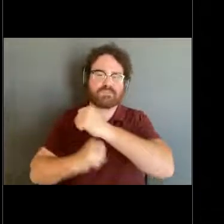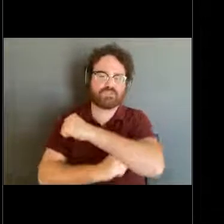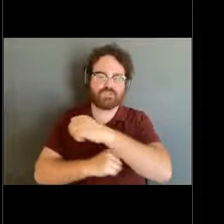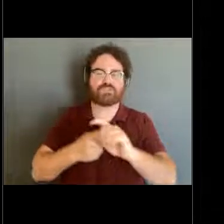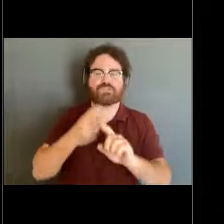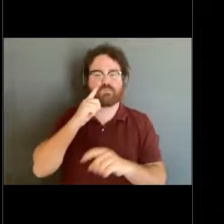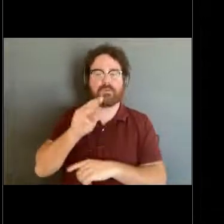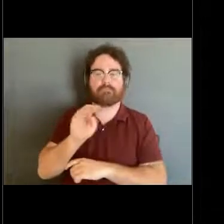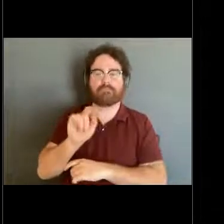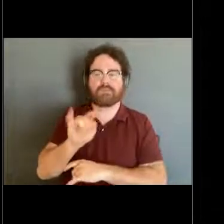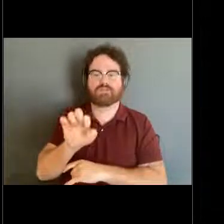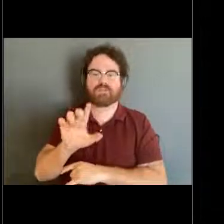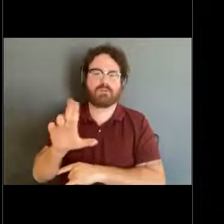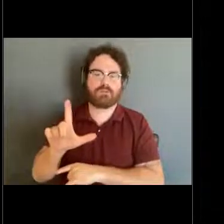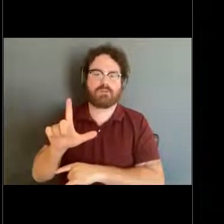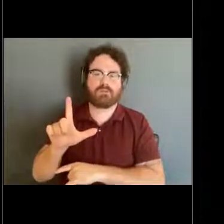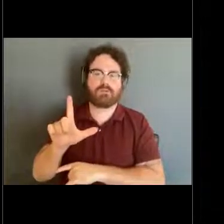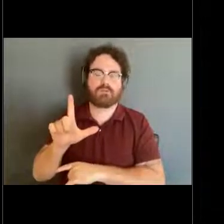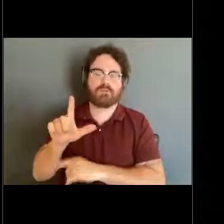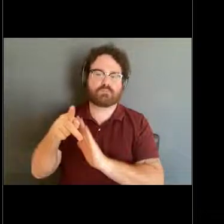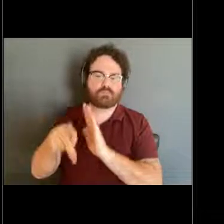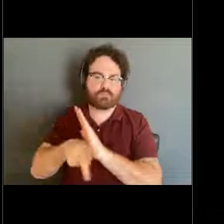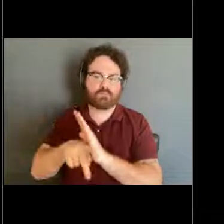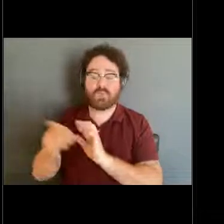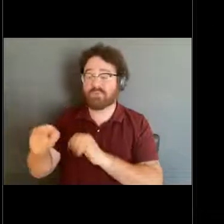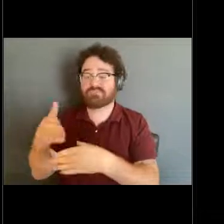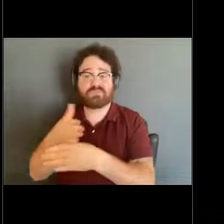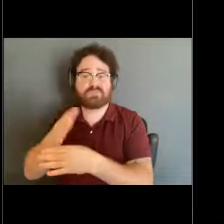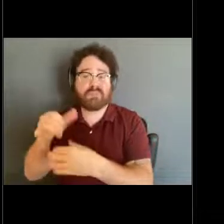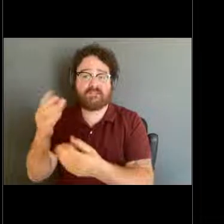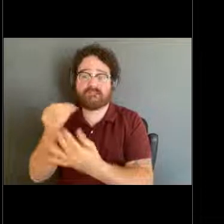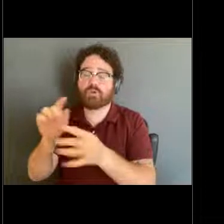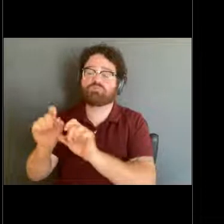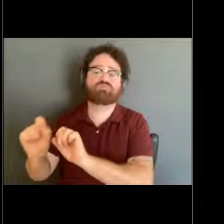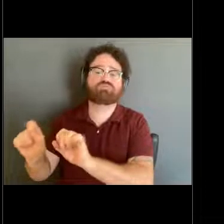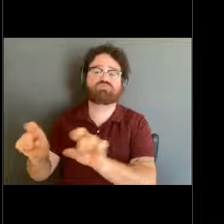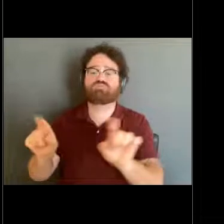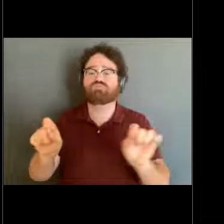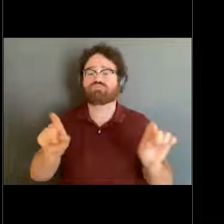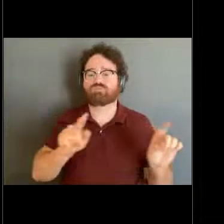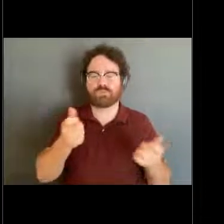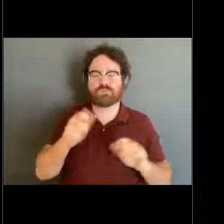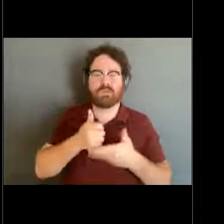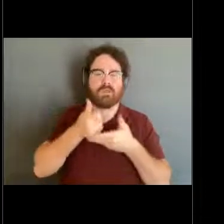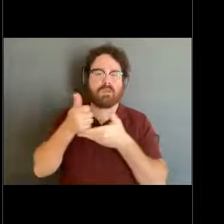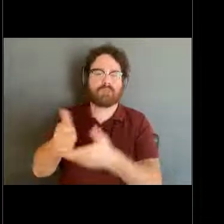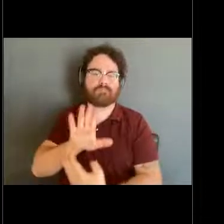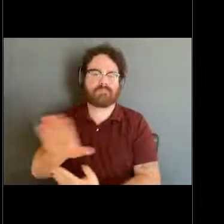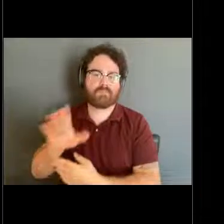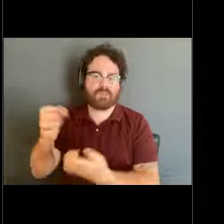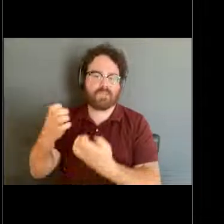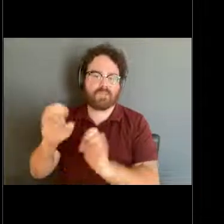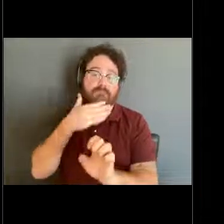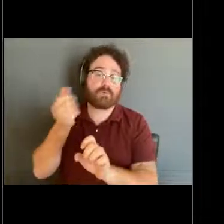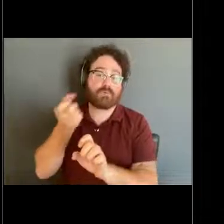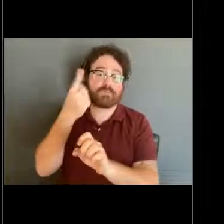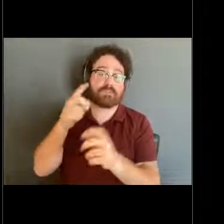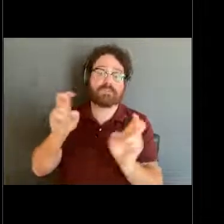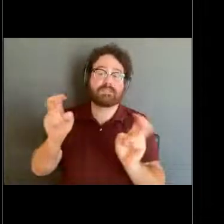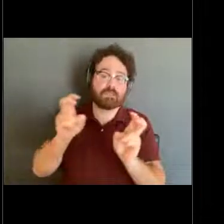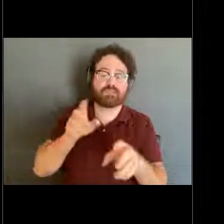Chinese scientists and officials, and at the meetings of the party of the Montreal Protocol to assist their effort at better understanding the issue, its causes, and